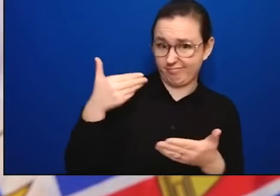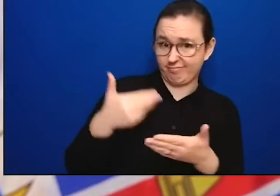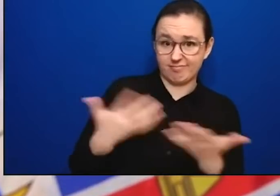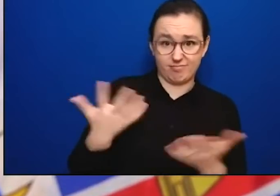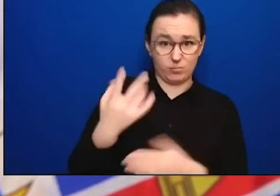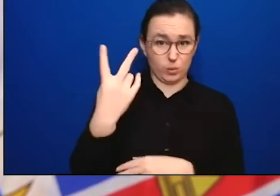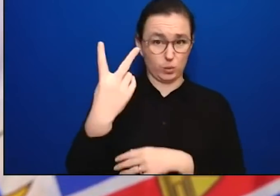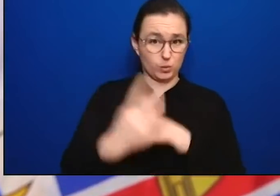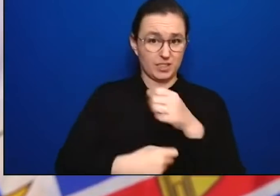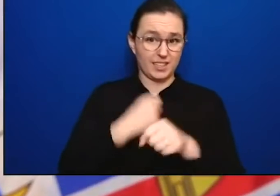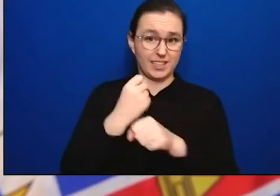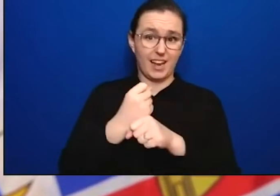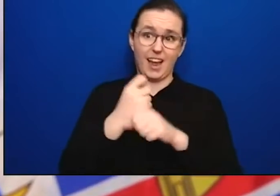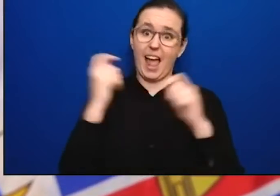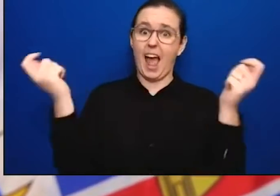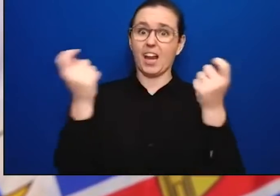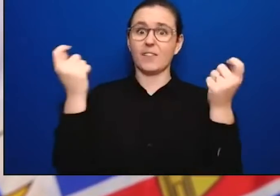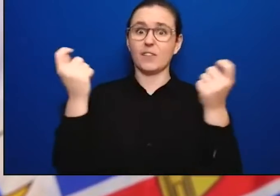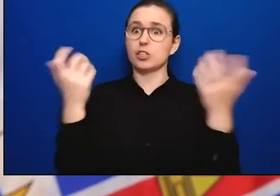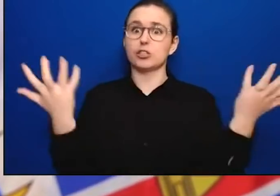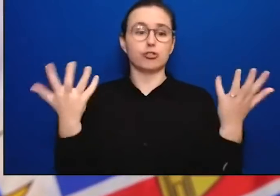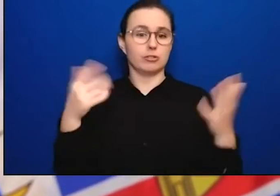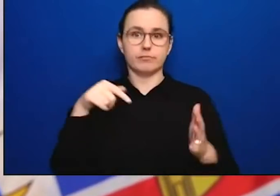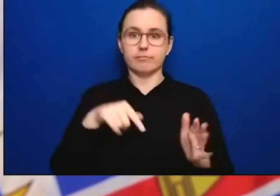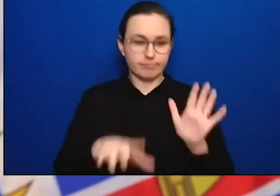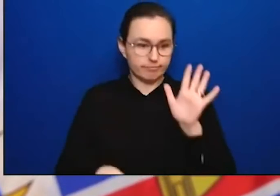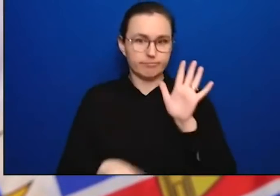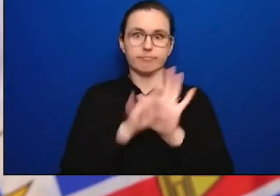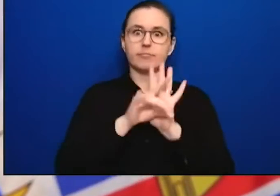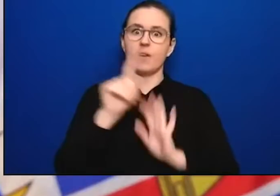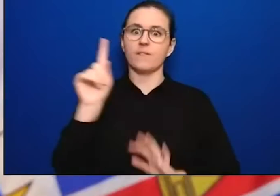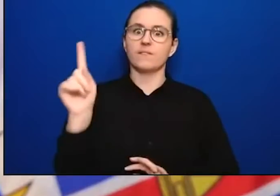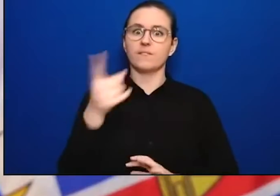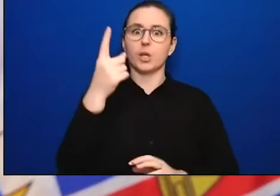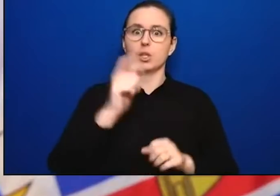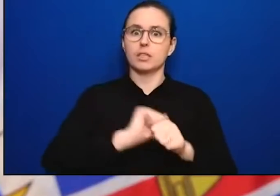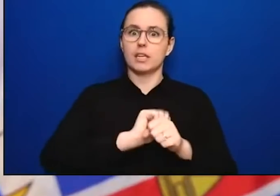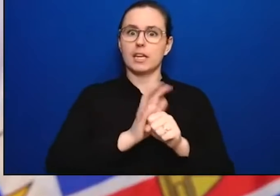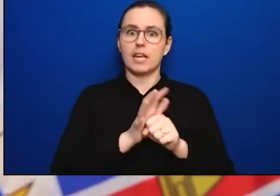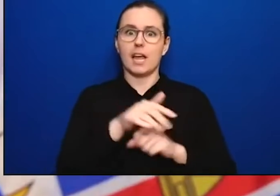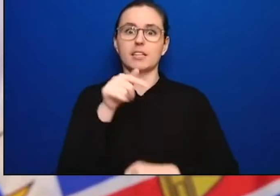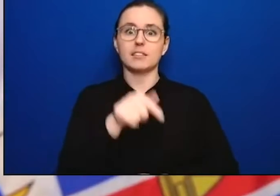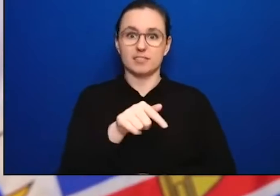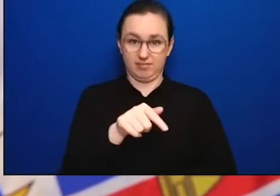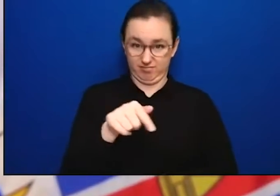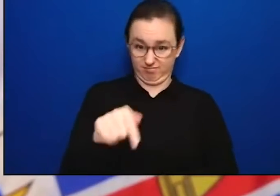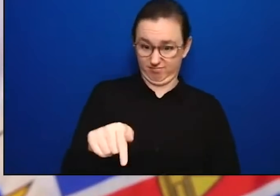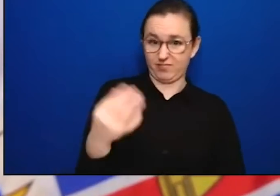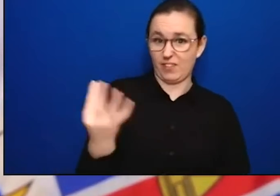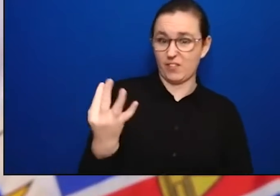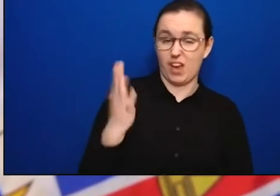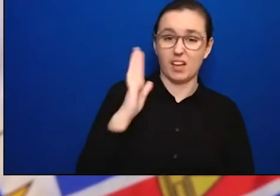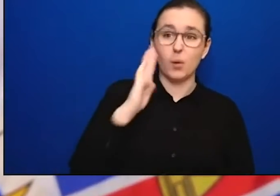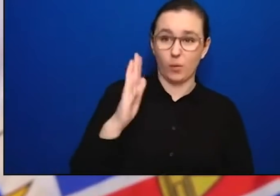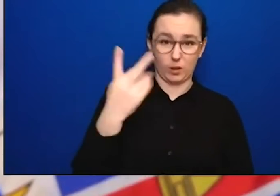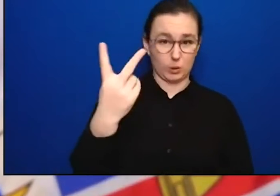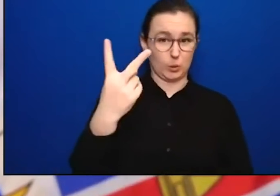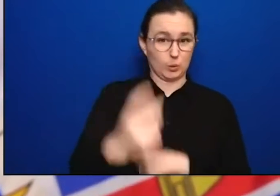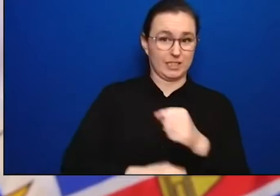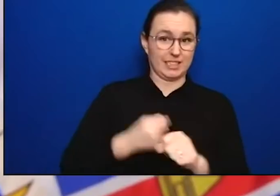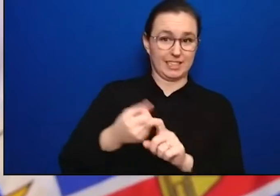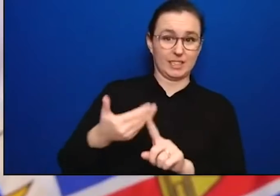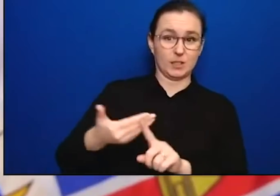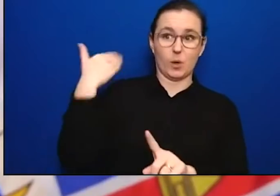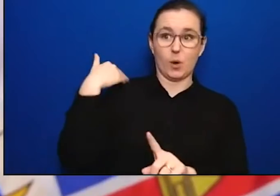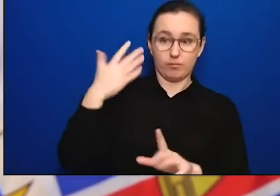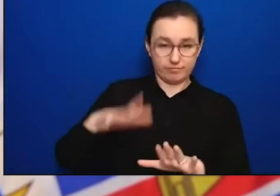that we will be very soon at our 2-year anniversary from the very first case that we had here in British Columbia in our first